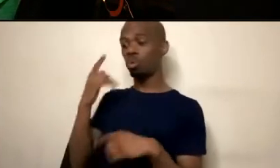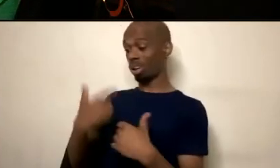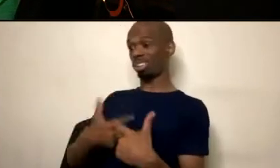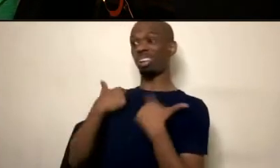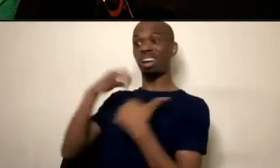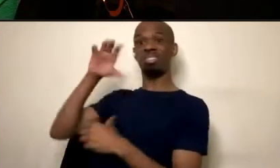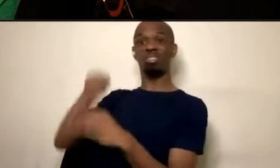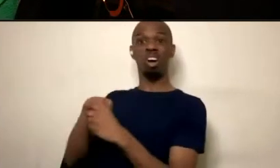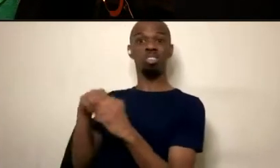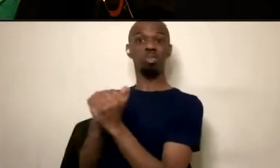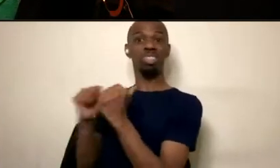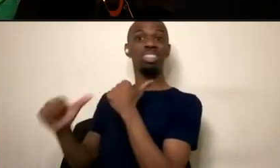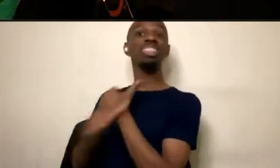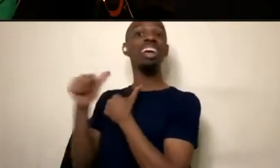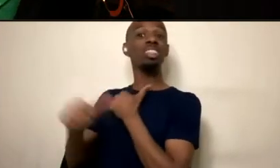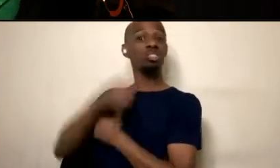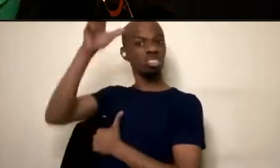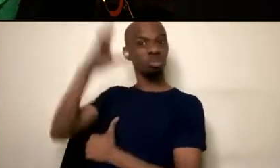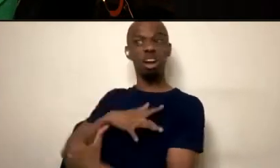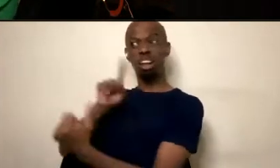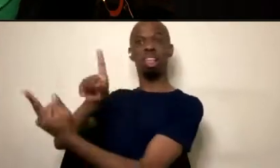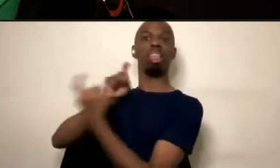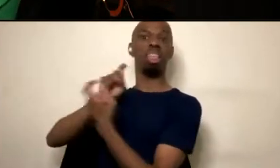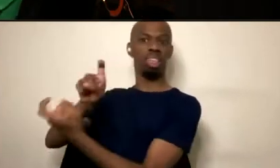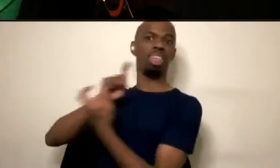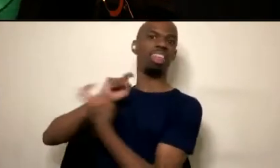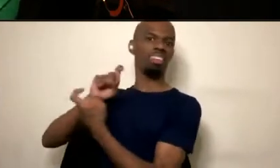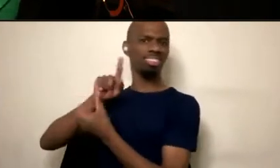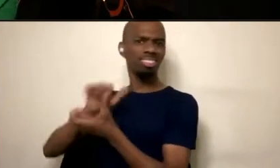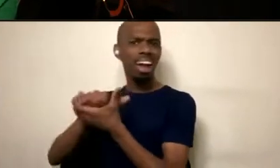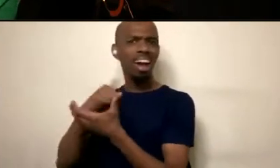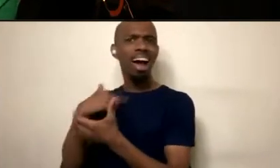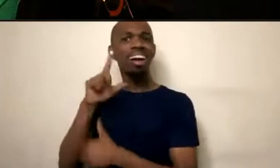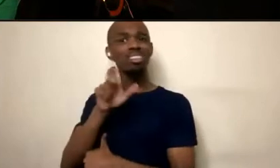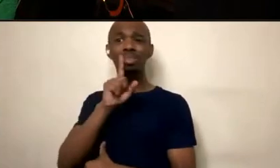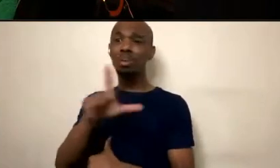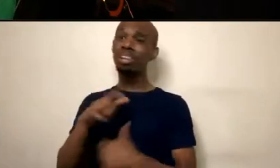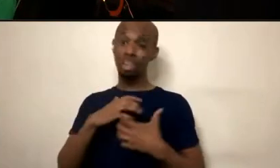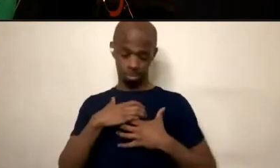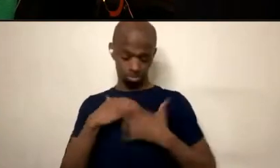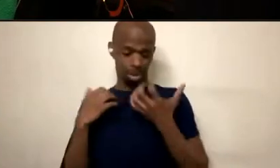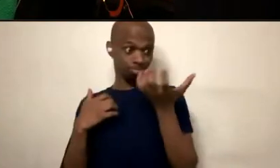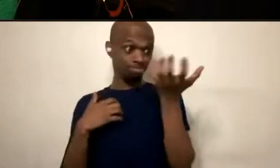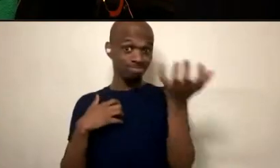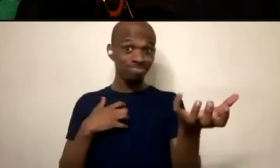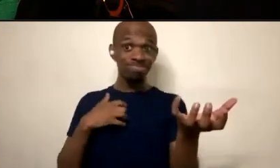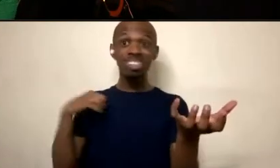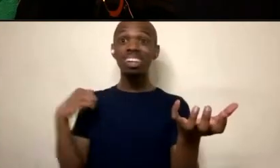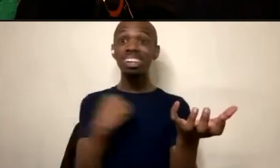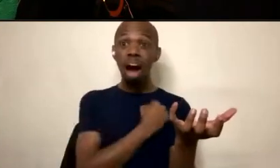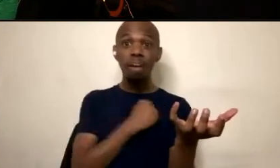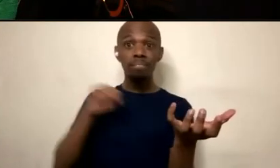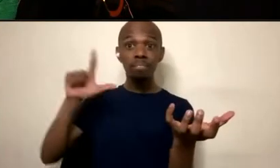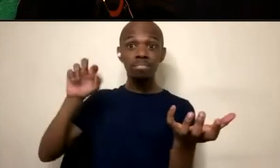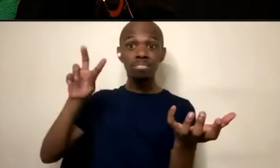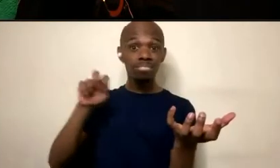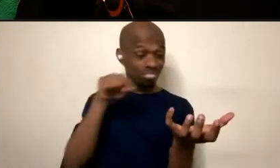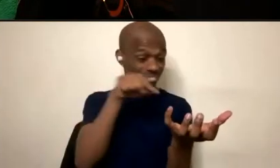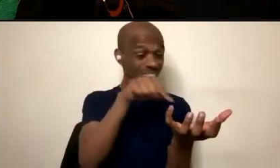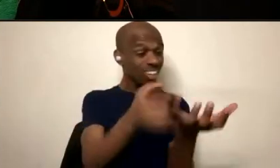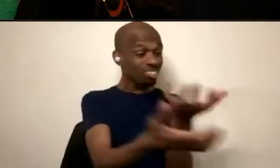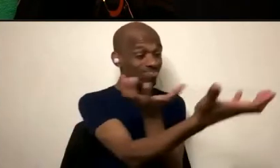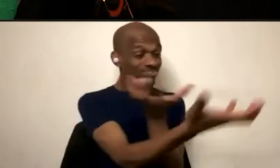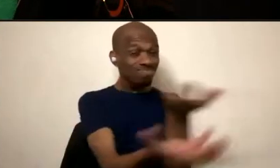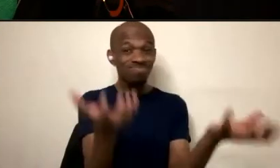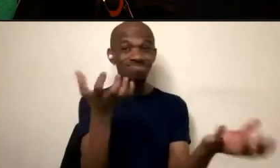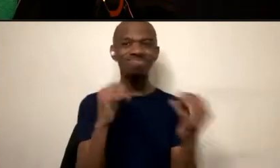They would be, mm-hmm, mm-hmm. And you just got to come with love, truth, and beauty, you know. So I didn't have to work hard at maintaining the